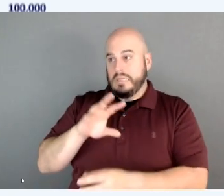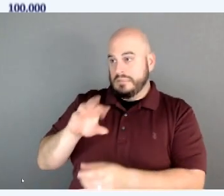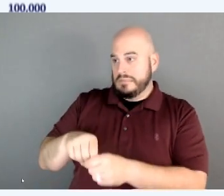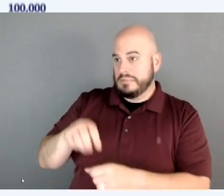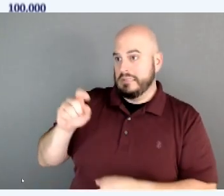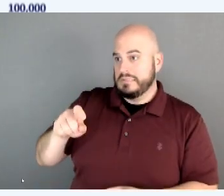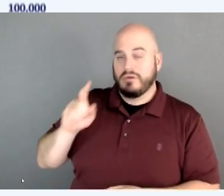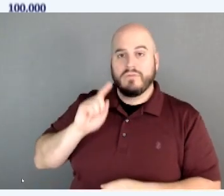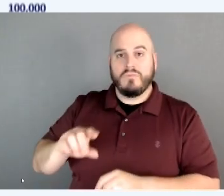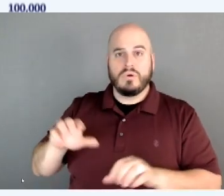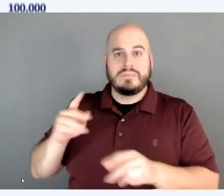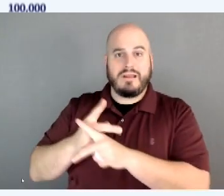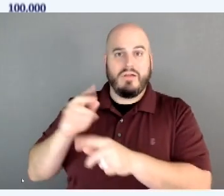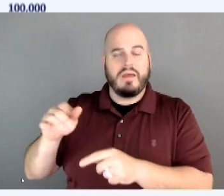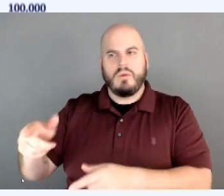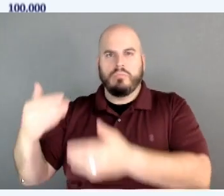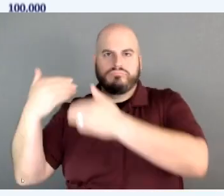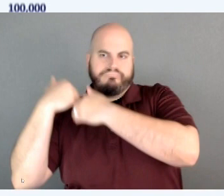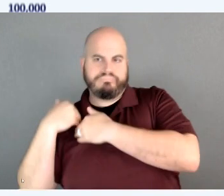facility.